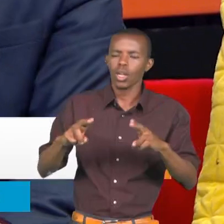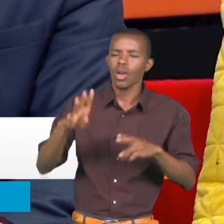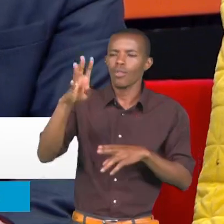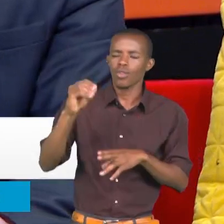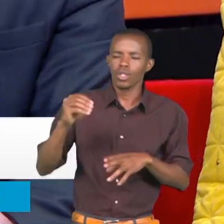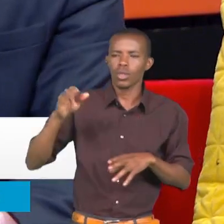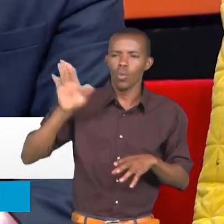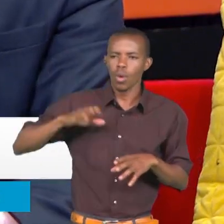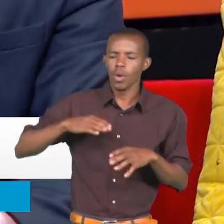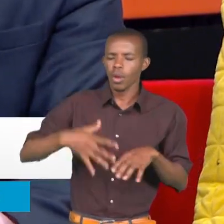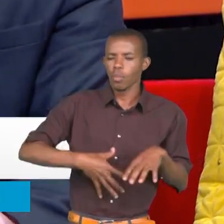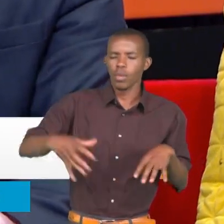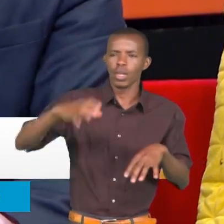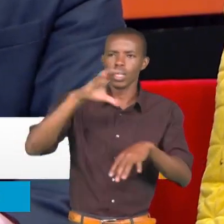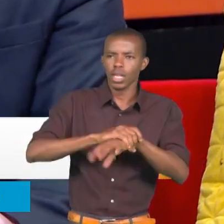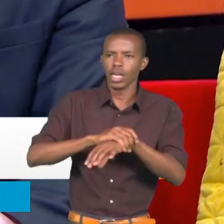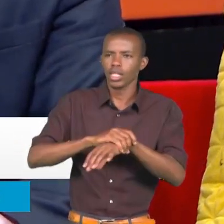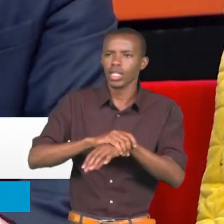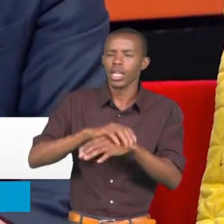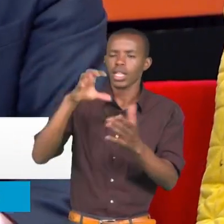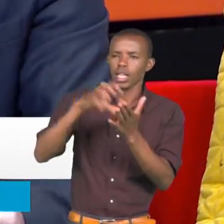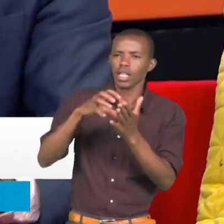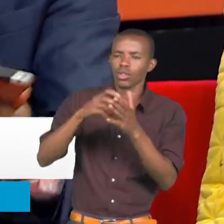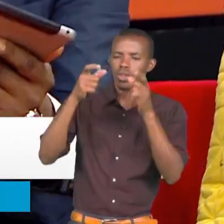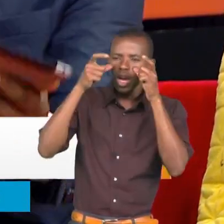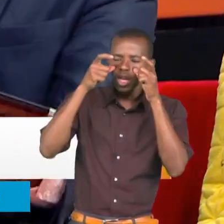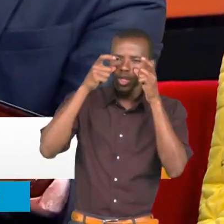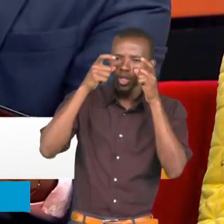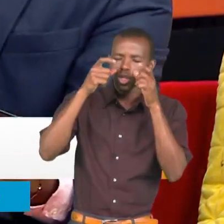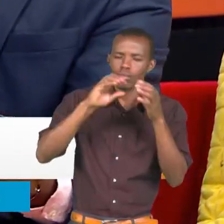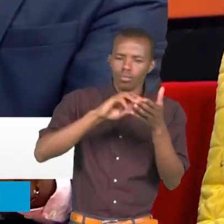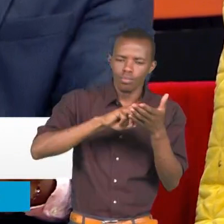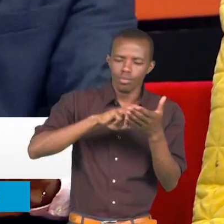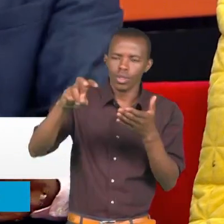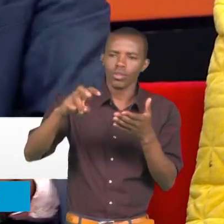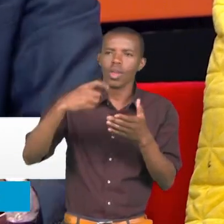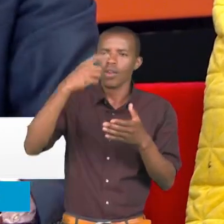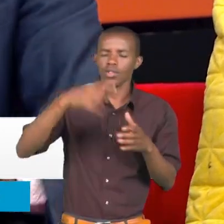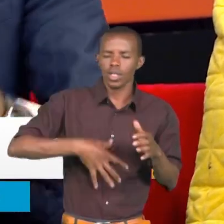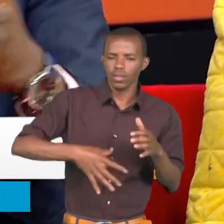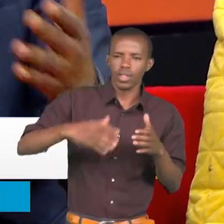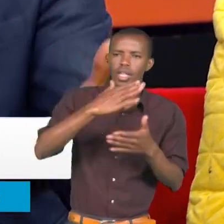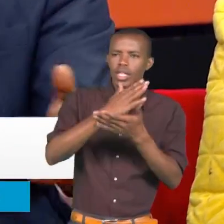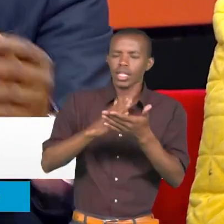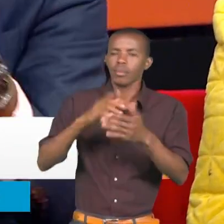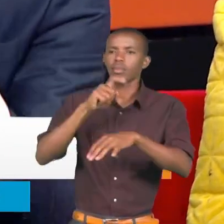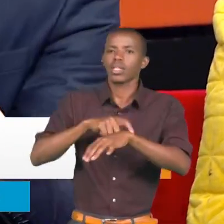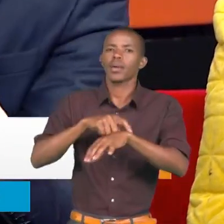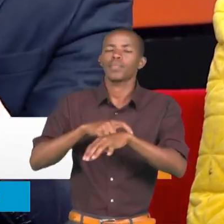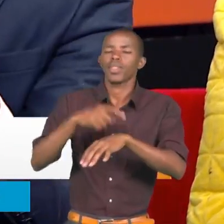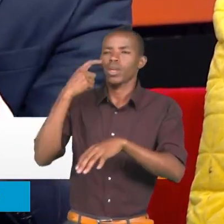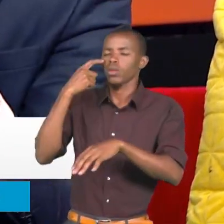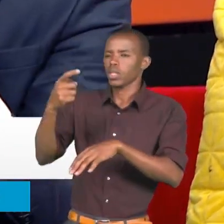pregnant, some more than once, without a single case of HIV transmission. You mentioned pregnancy. All right, sometimes not by choice. But you